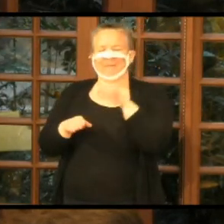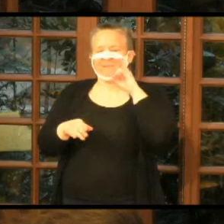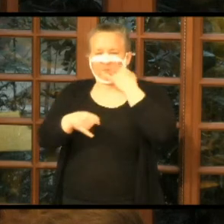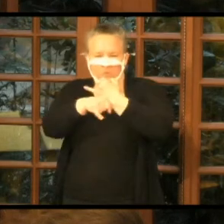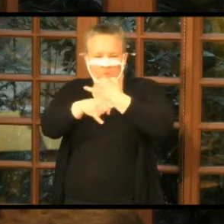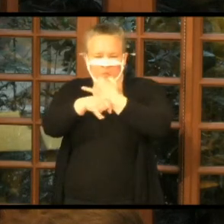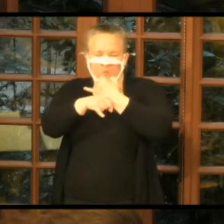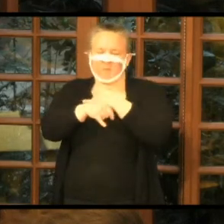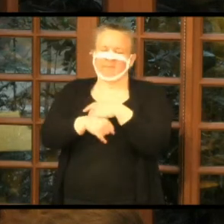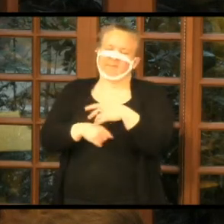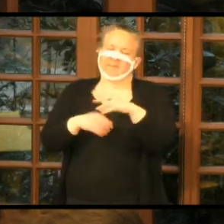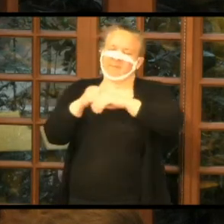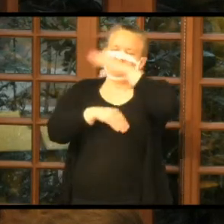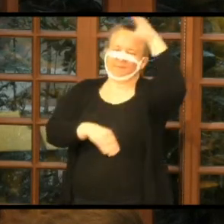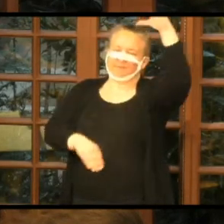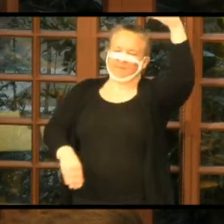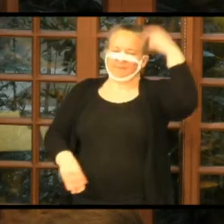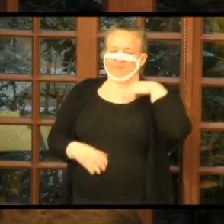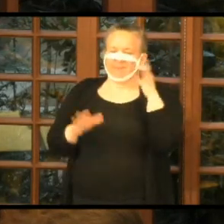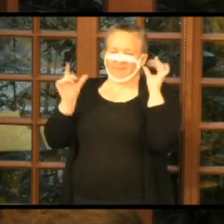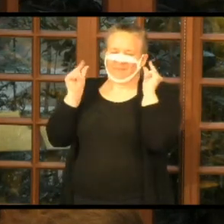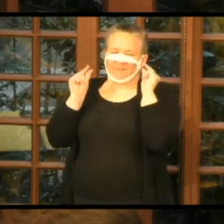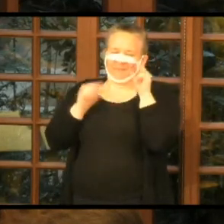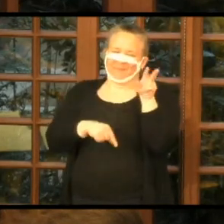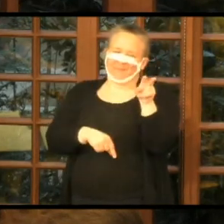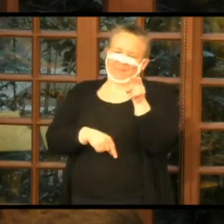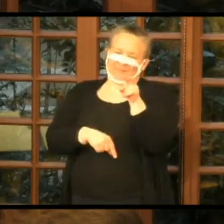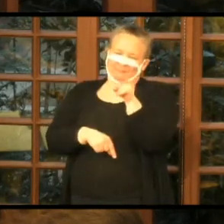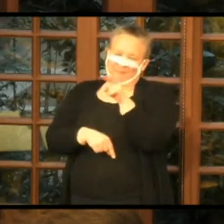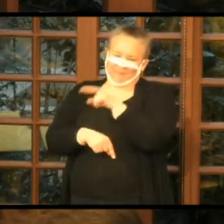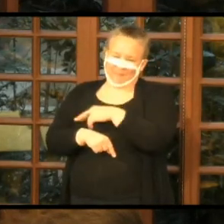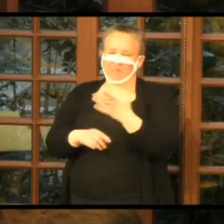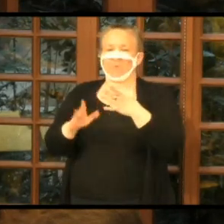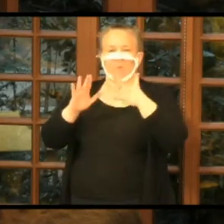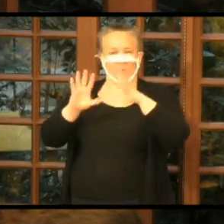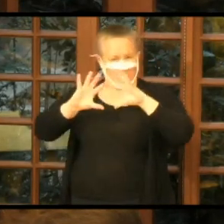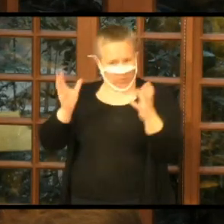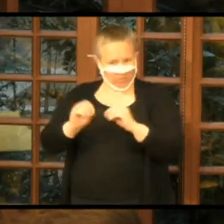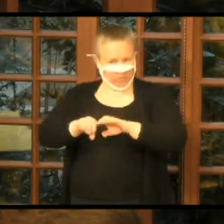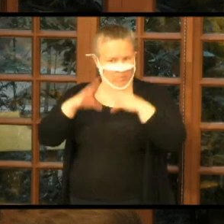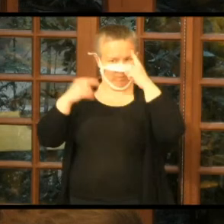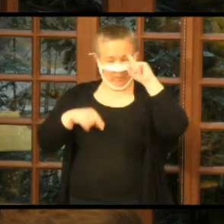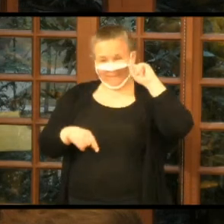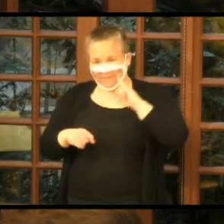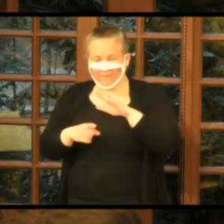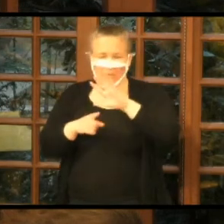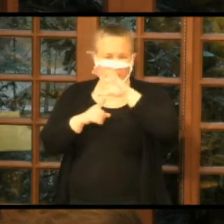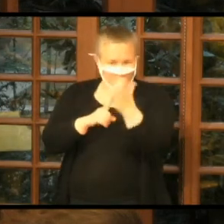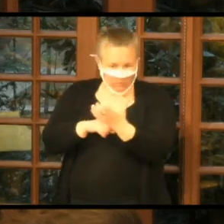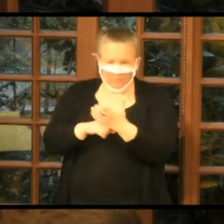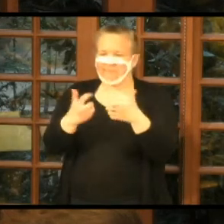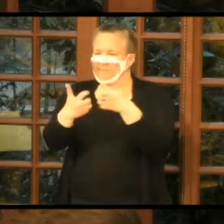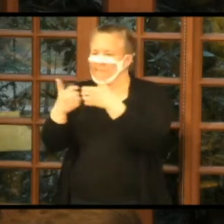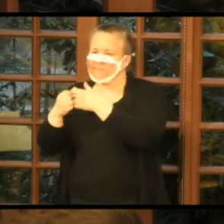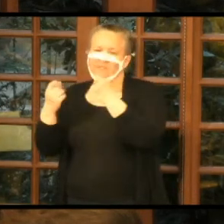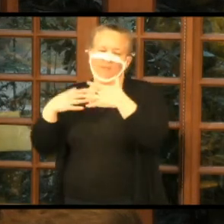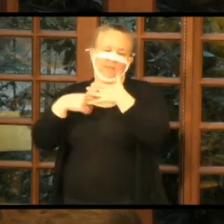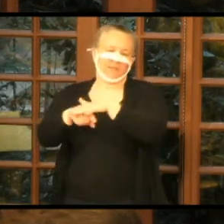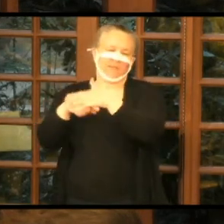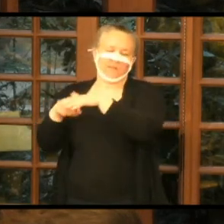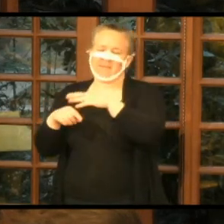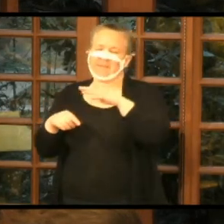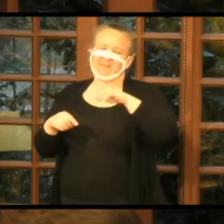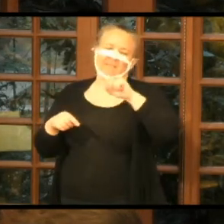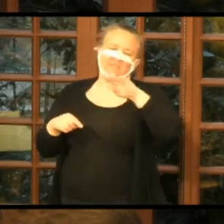against the early sun. The internet has been world-opening for deaf people, and deaf culture has evolved to accommodate plenty of mainstream snark and